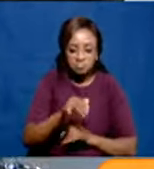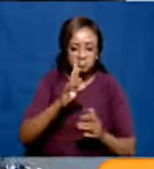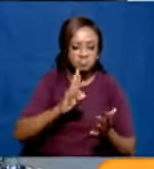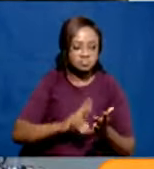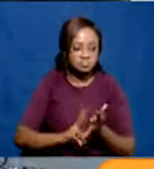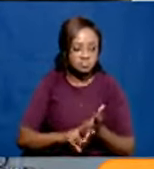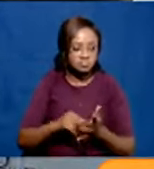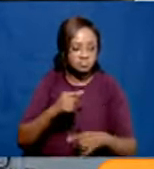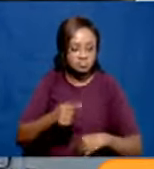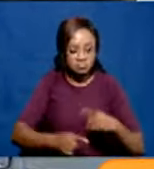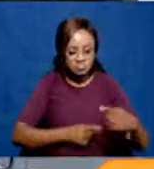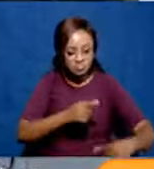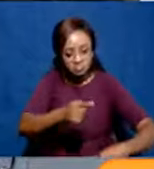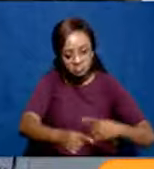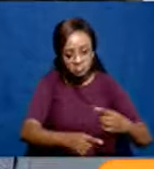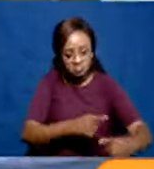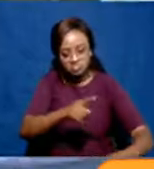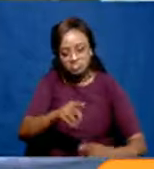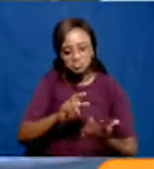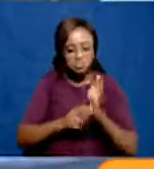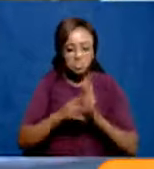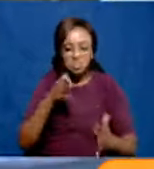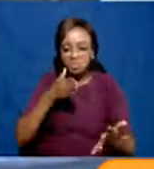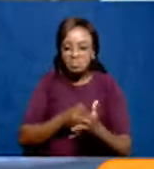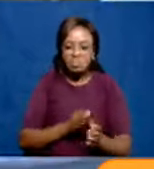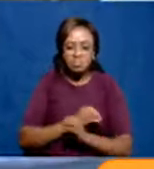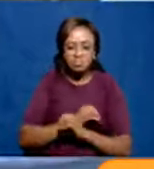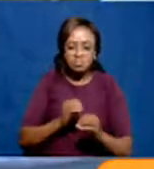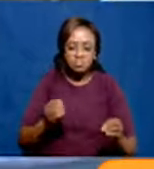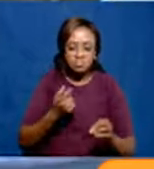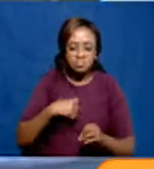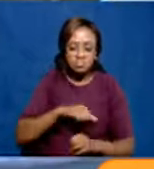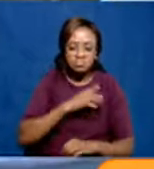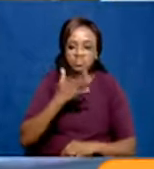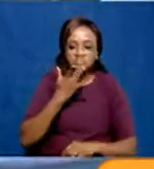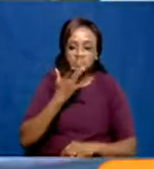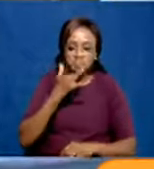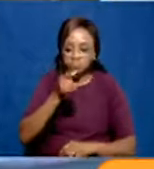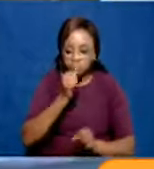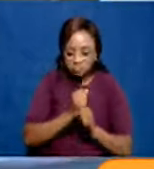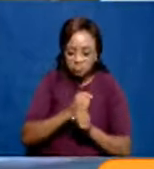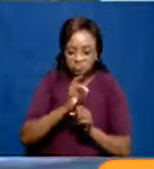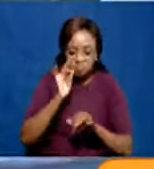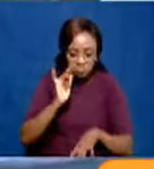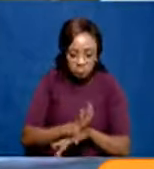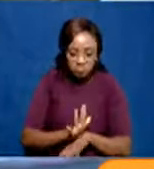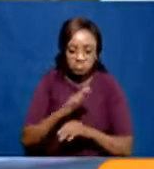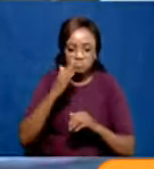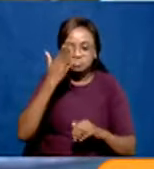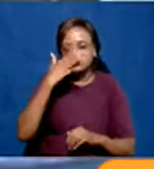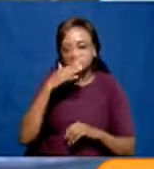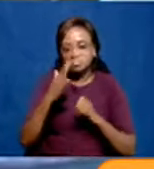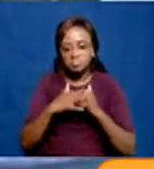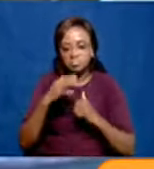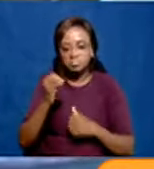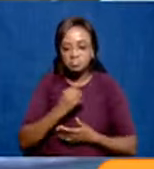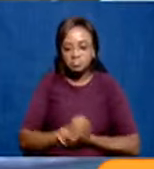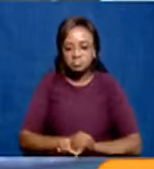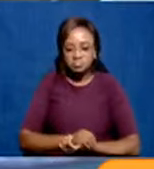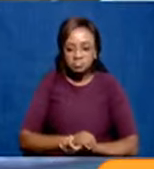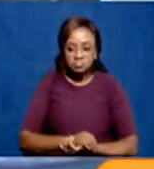will be continuous. Okay. So nobody is being locked out. Okay. But we are preferring that you do it in advance of you needing care. Mm-hmm. Then the aspect